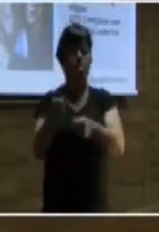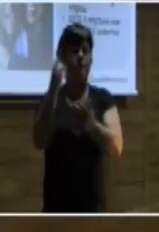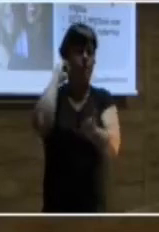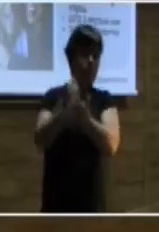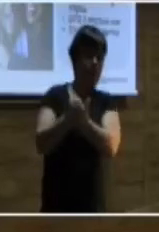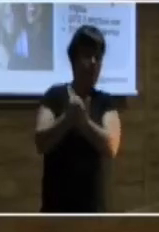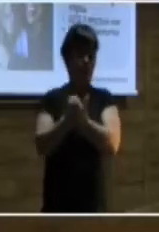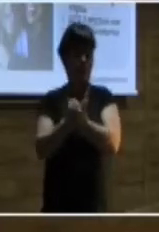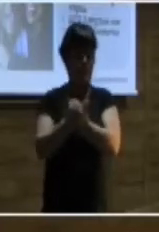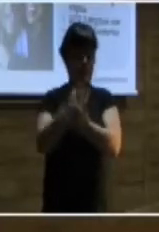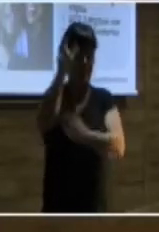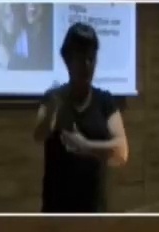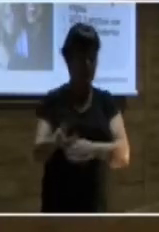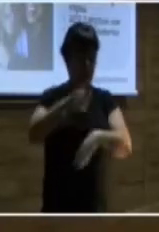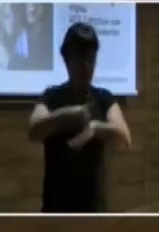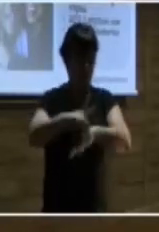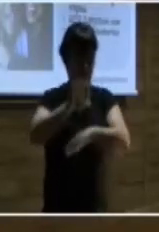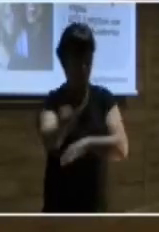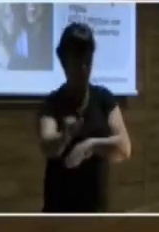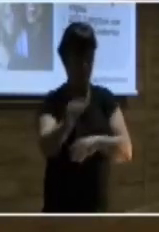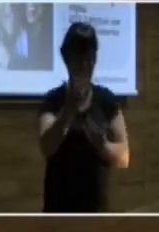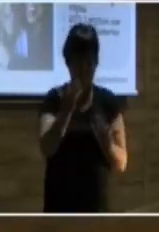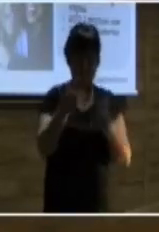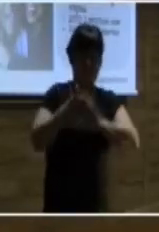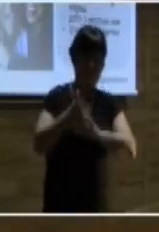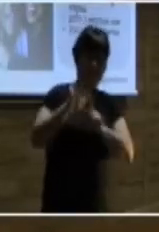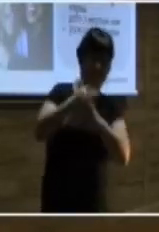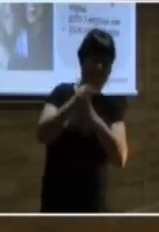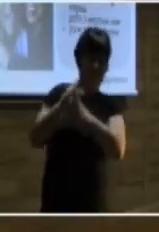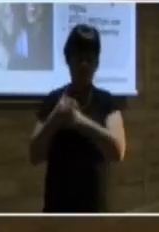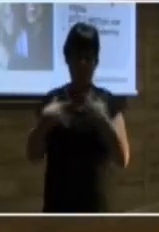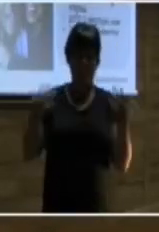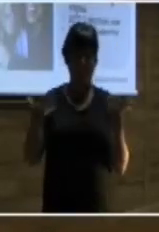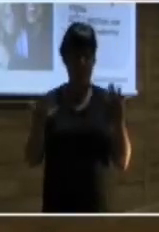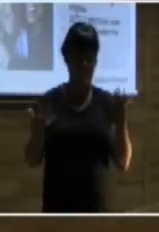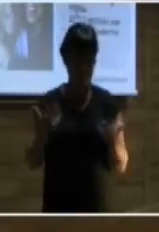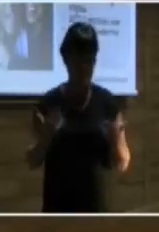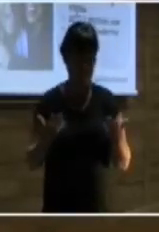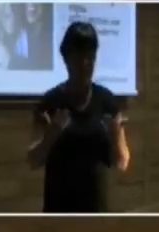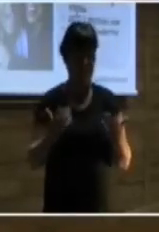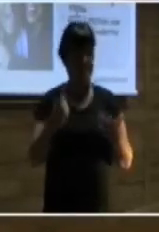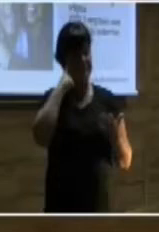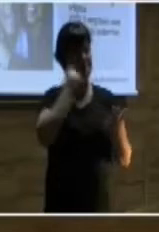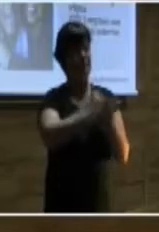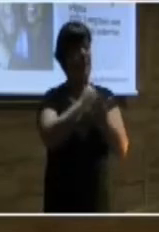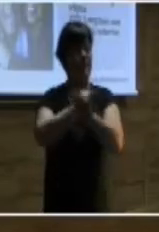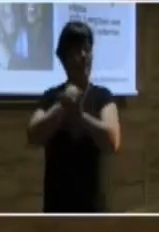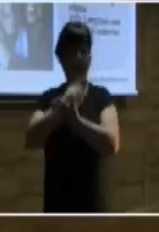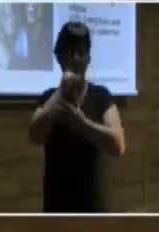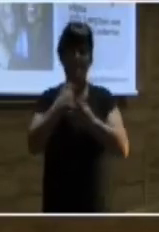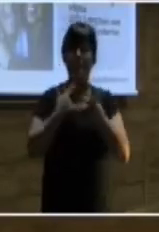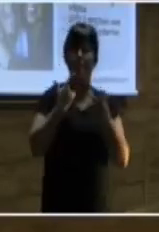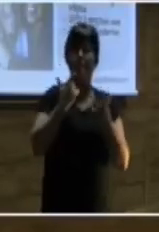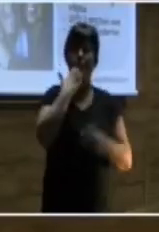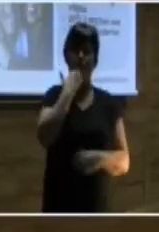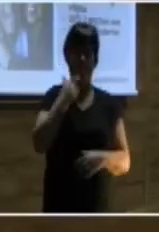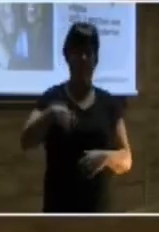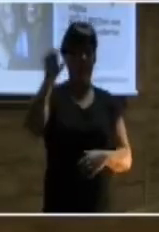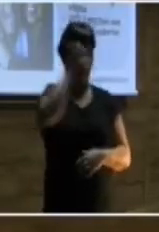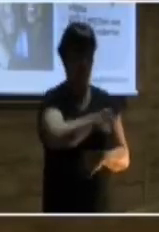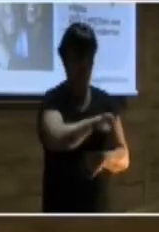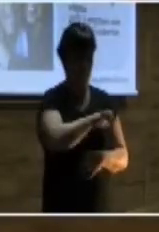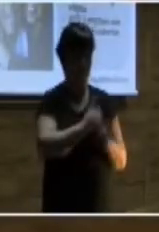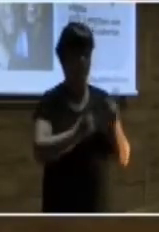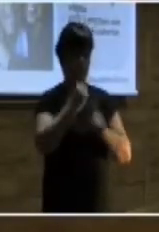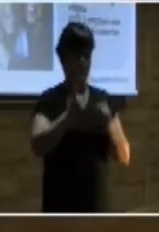familiar that in Europe, in Northern Europe, there is stigma. I think that is slowly reducing as we talk about